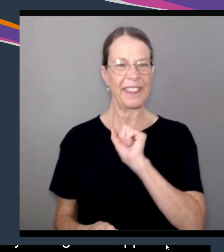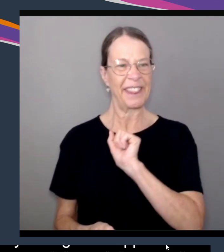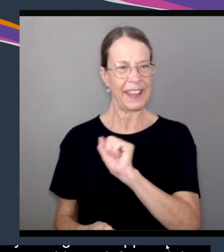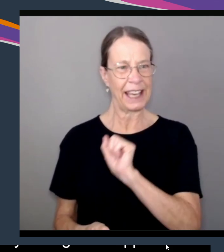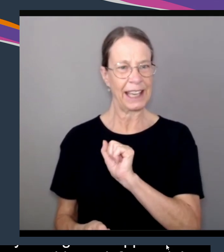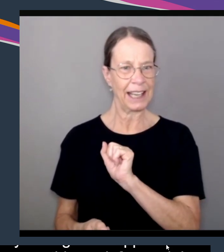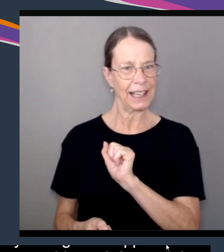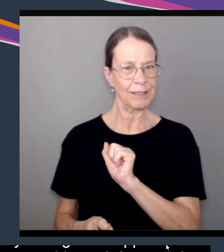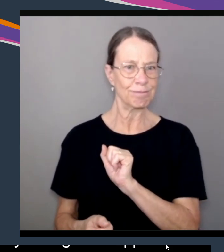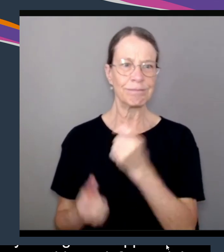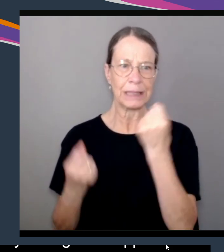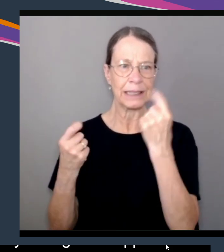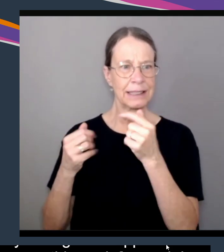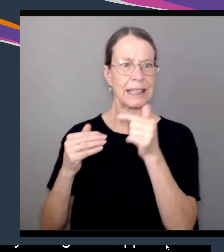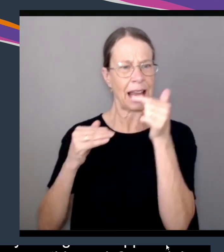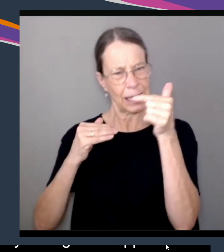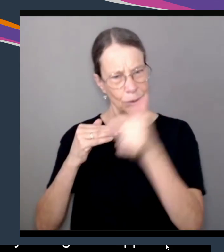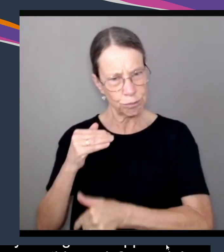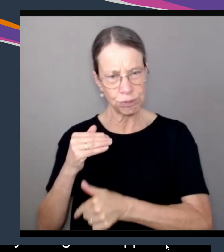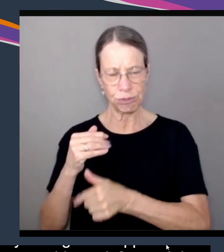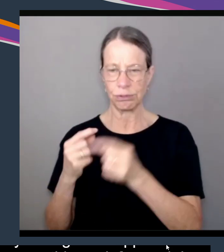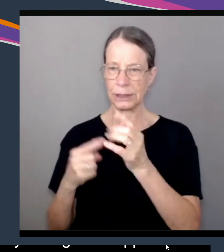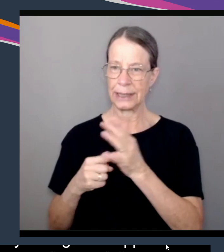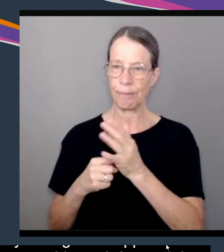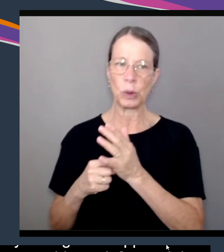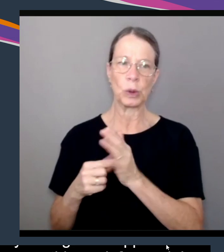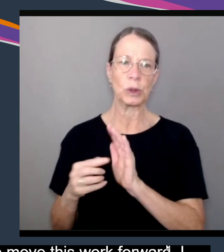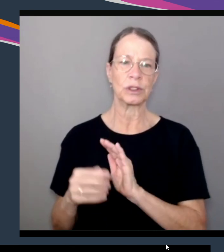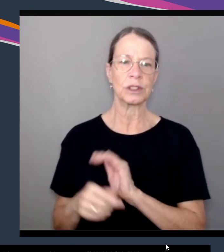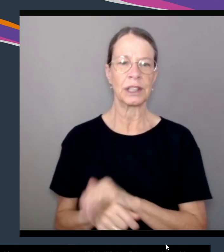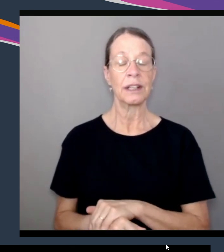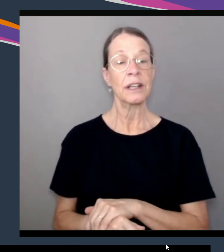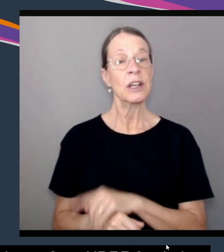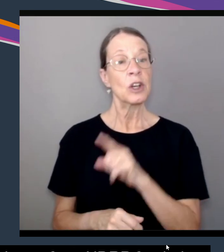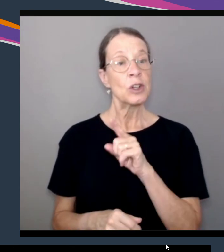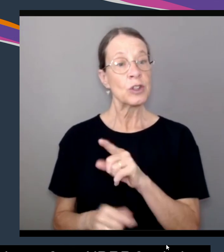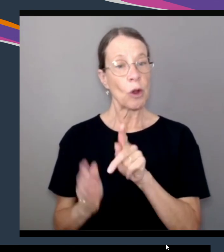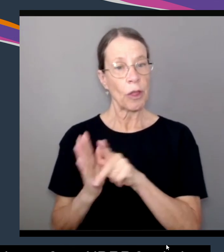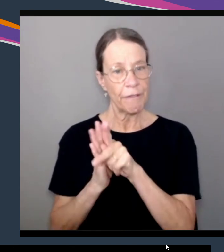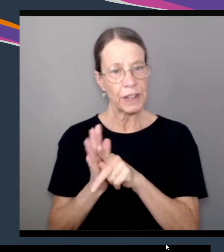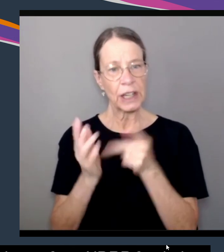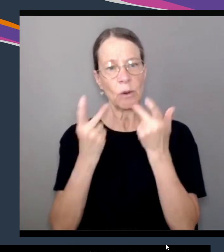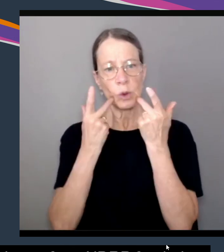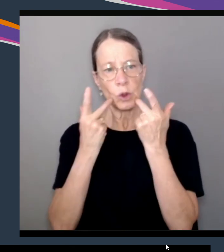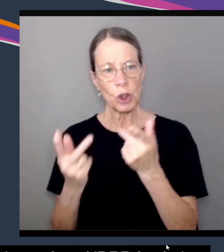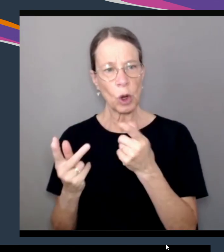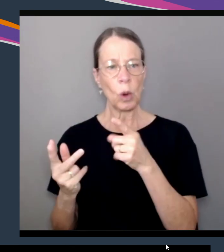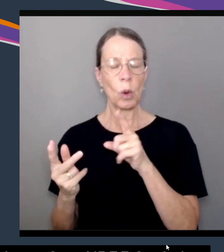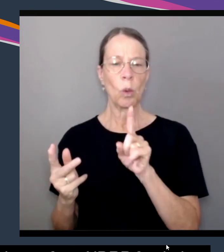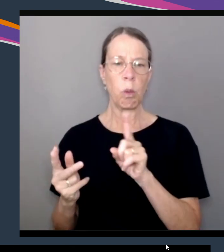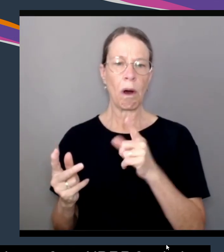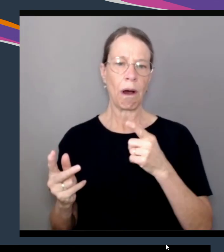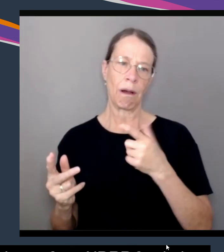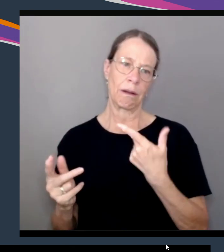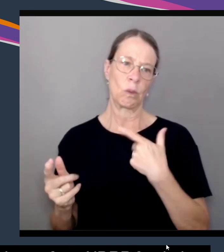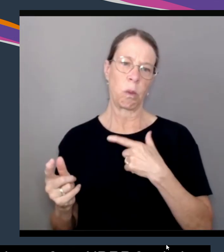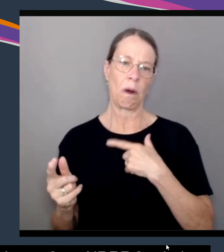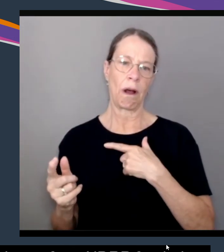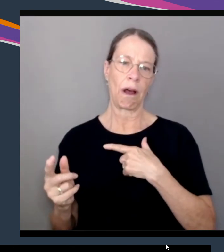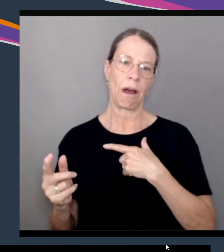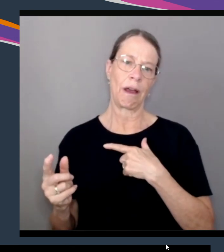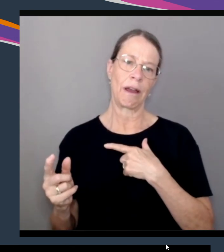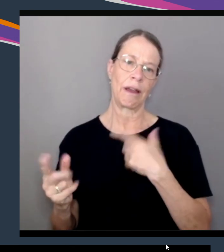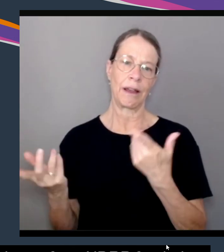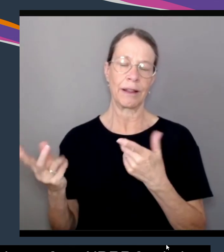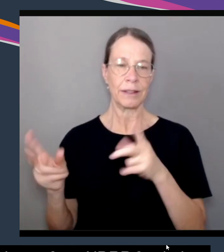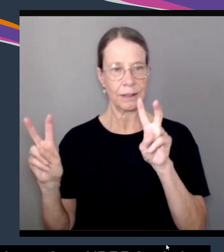is so important in this kind of research. So in the video, you'll hear about why this topic matters, how they approach the co-design, and